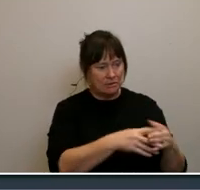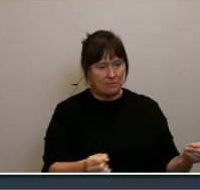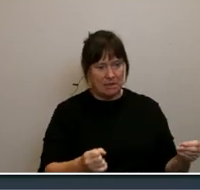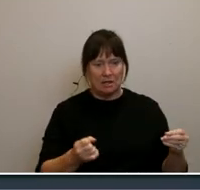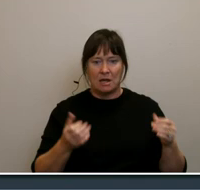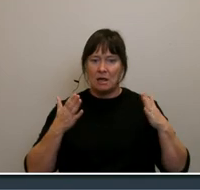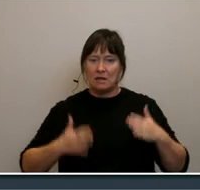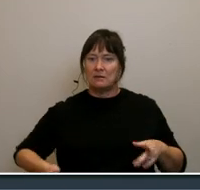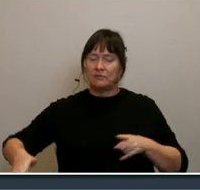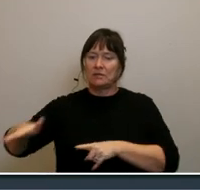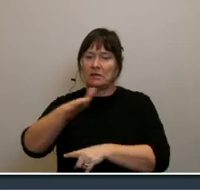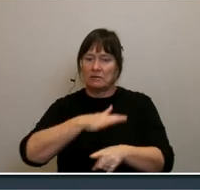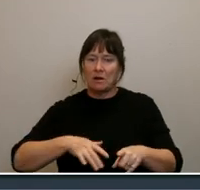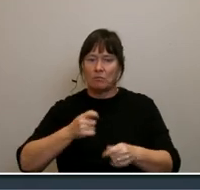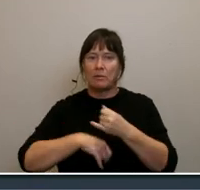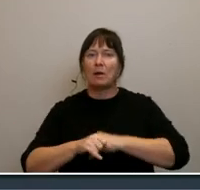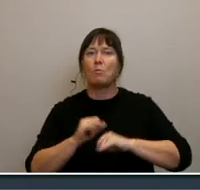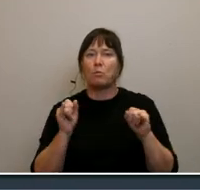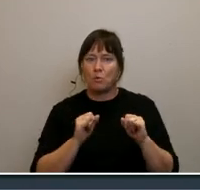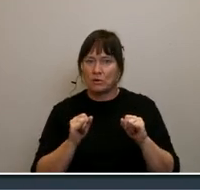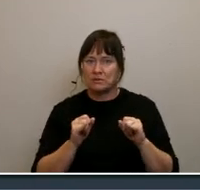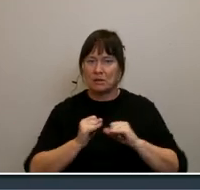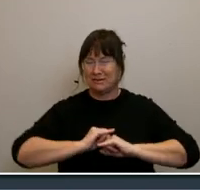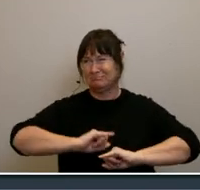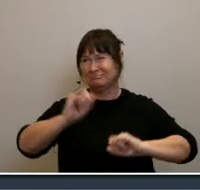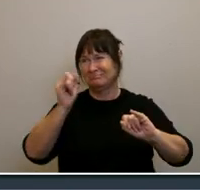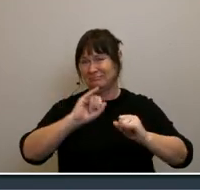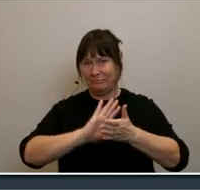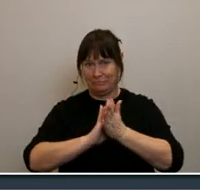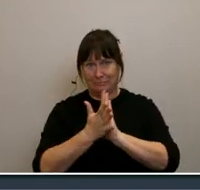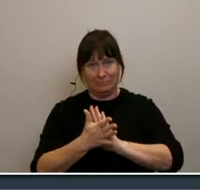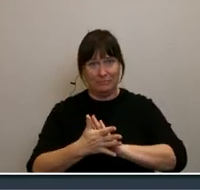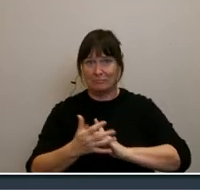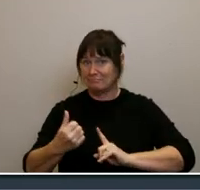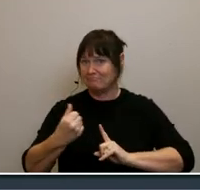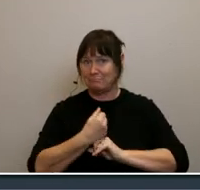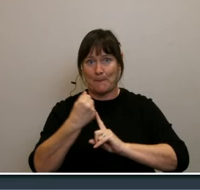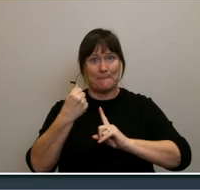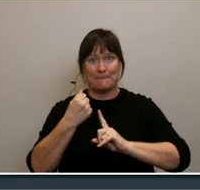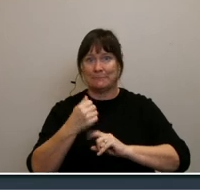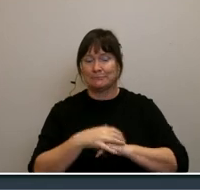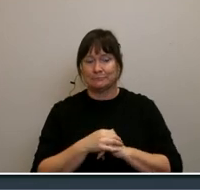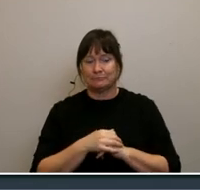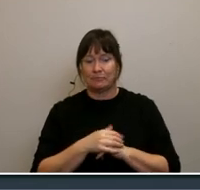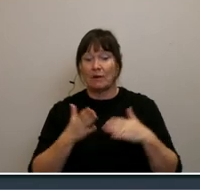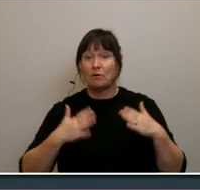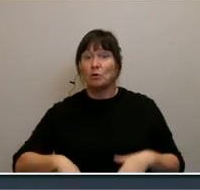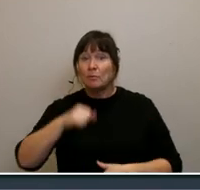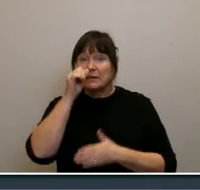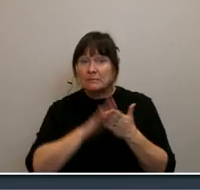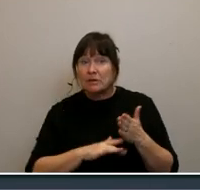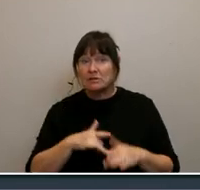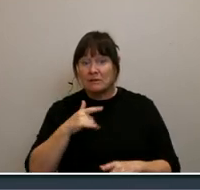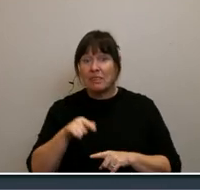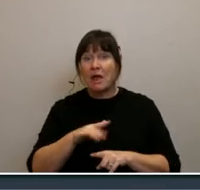physical environment will be harsher, far more extreme and devastatingly brutal when angry. As for the human